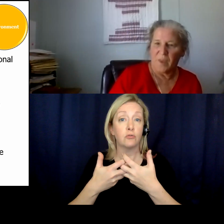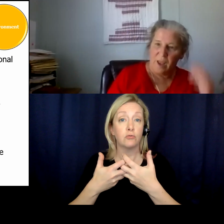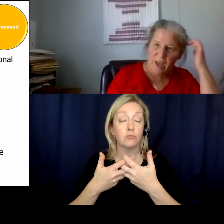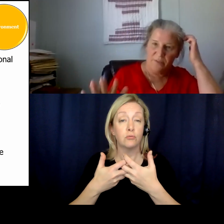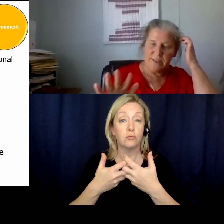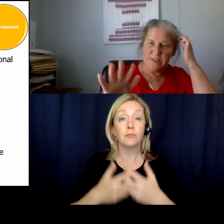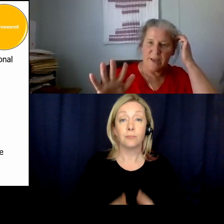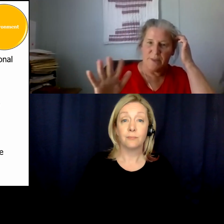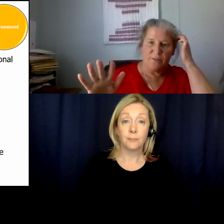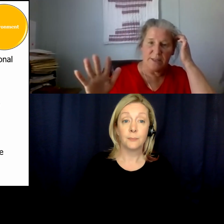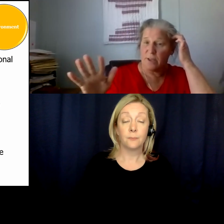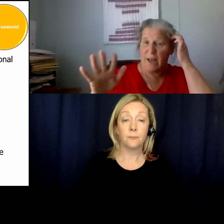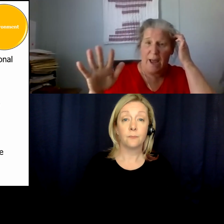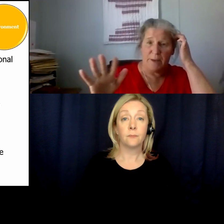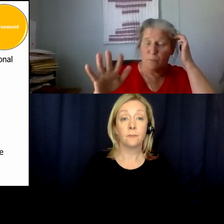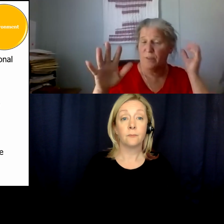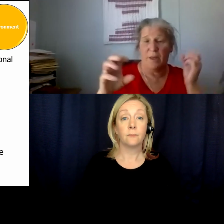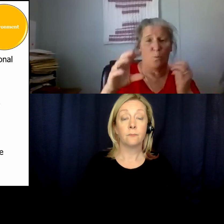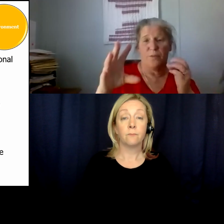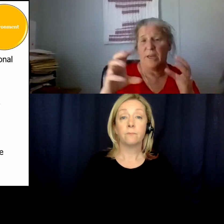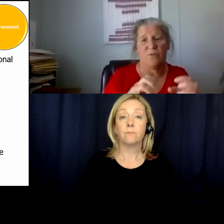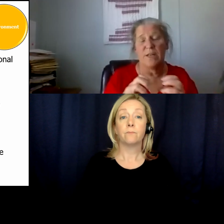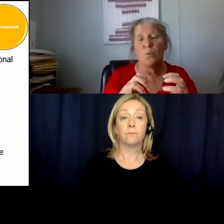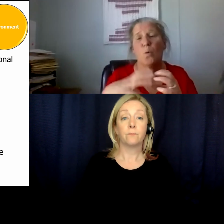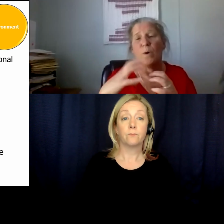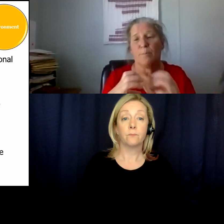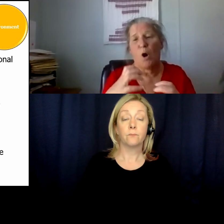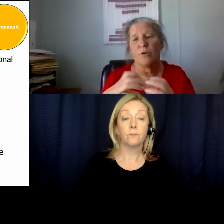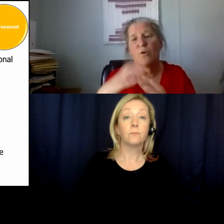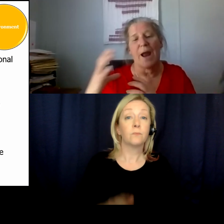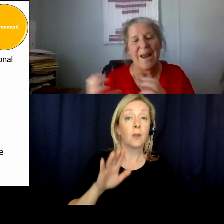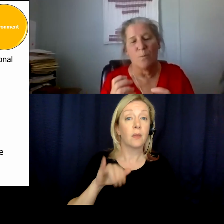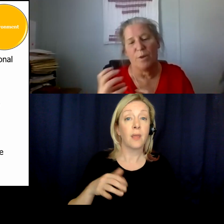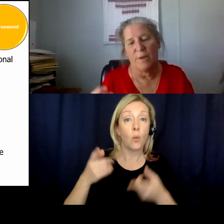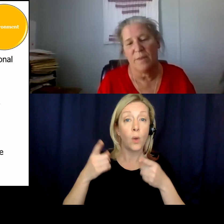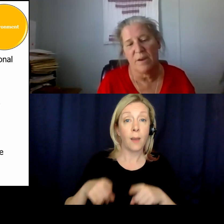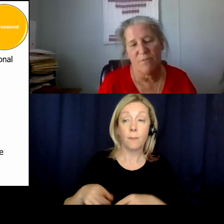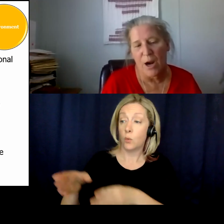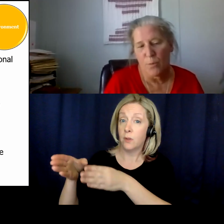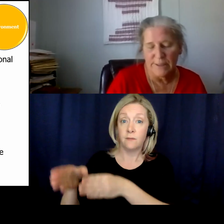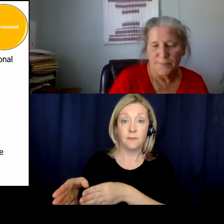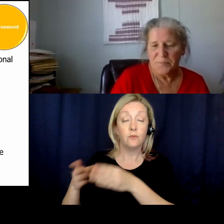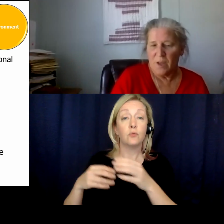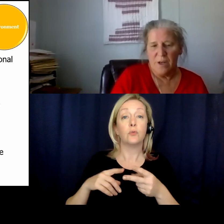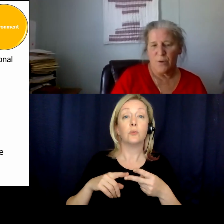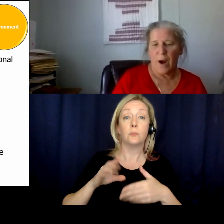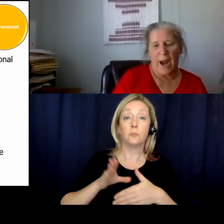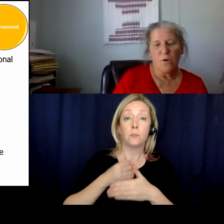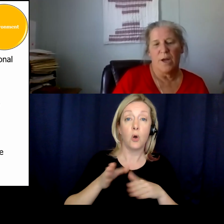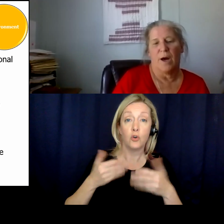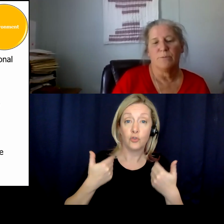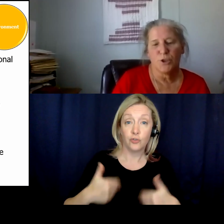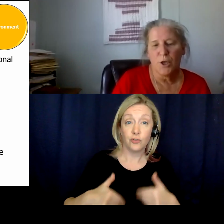them. And this is something that's going to happen with the individual, with the partner, and within the environment. So